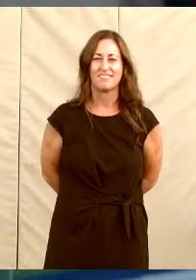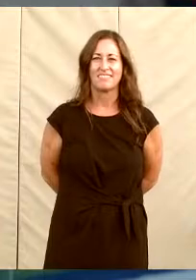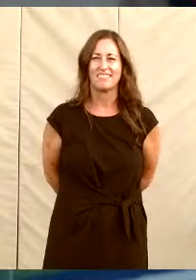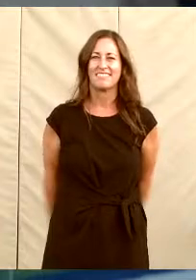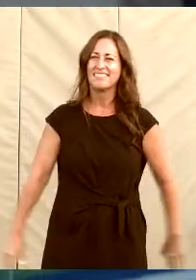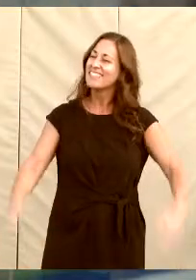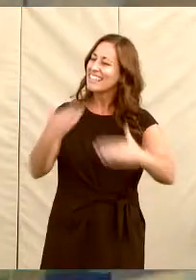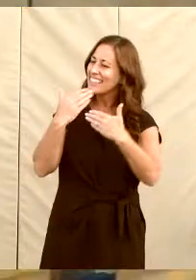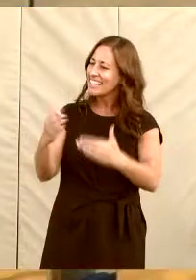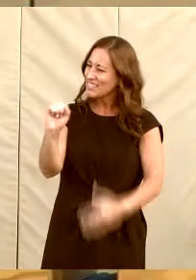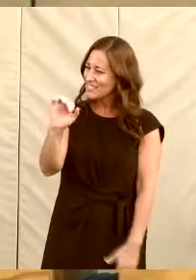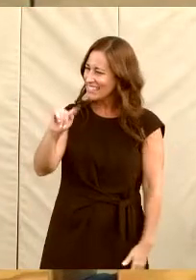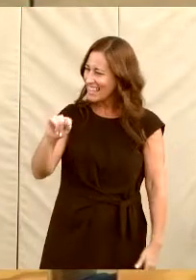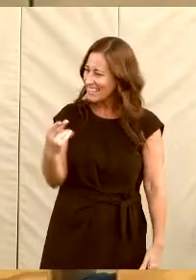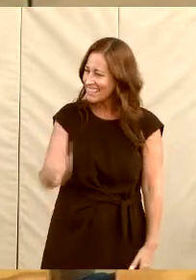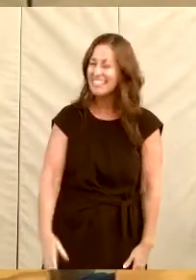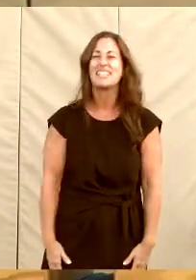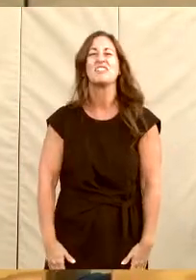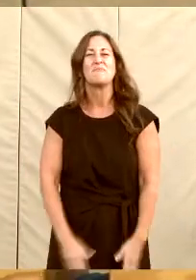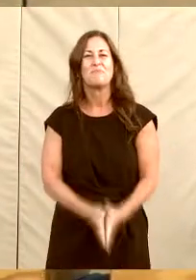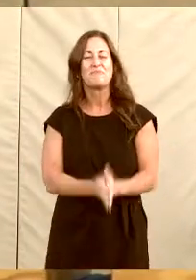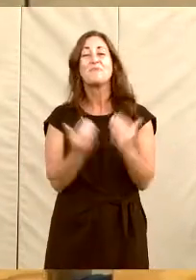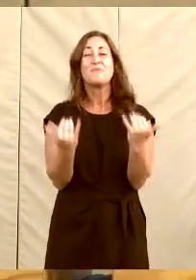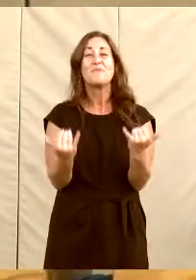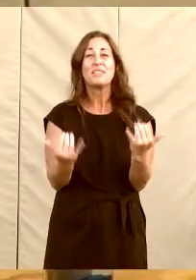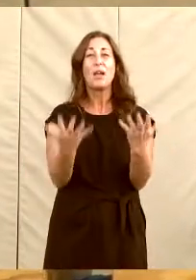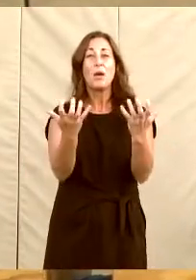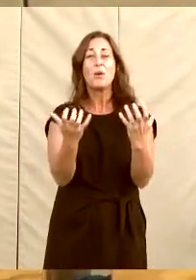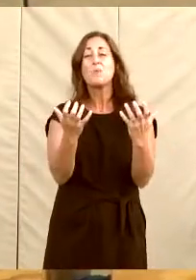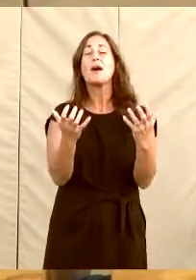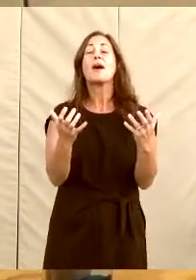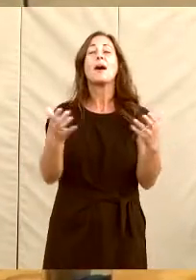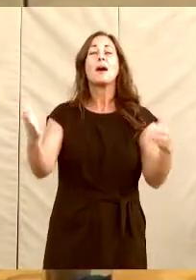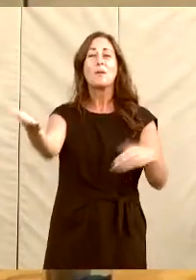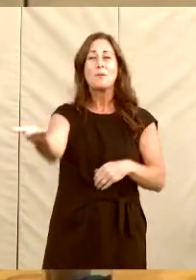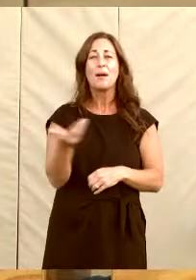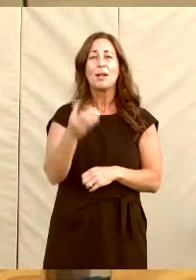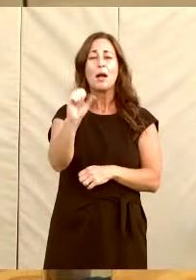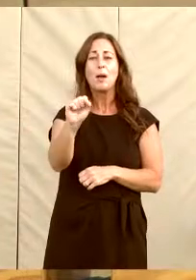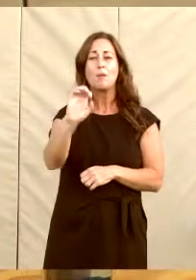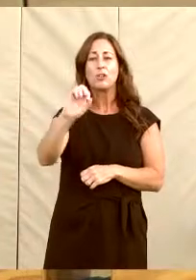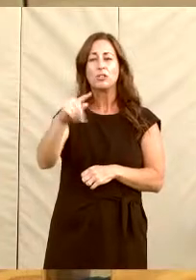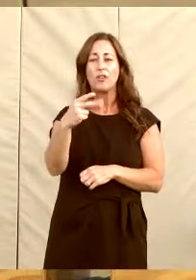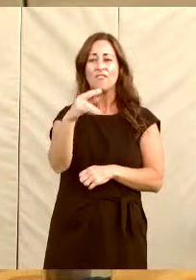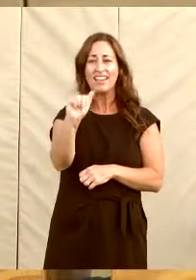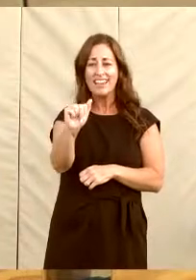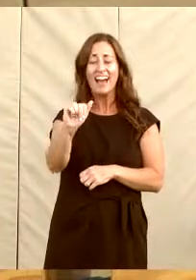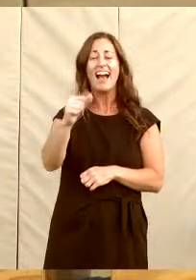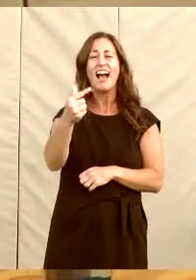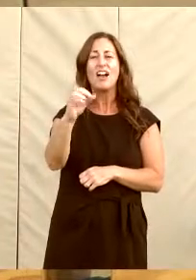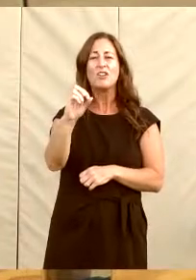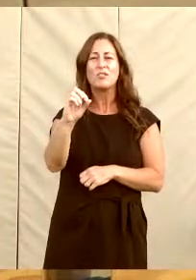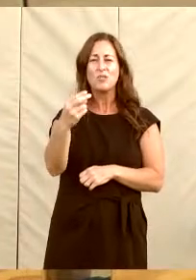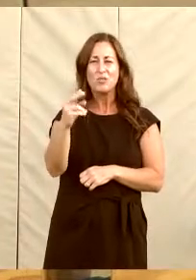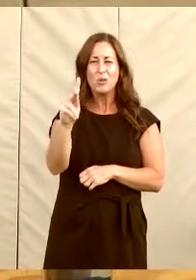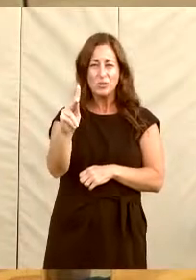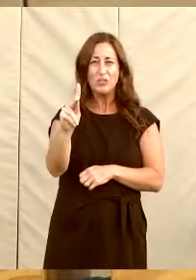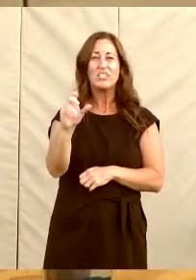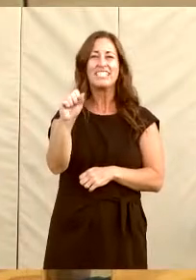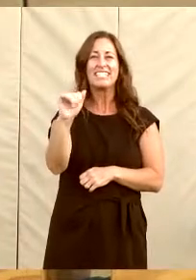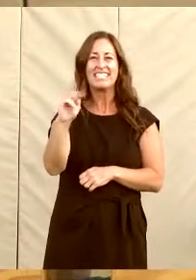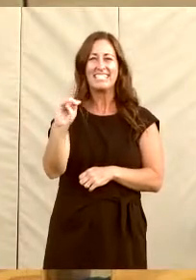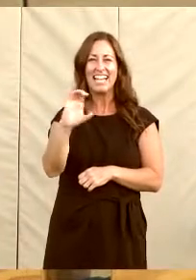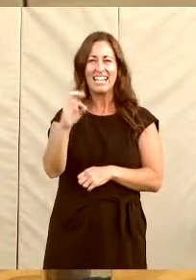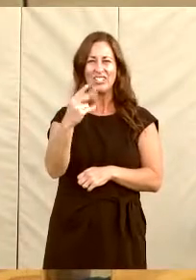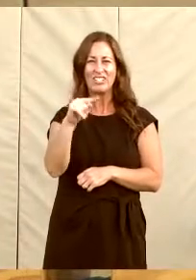Thank you, Seth. At this time, I would like to welcome Sophia Gooch Sanchez to the stage for the senior